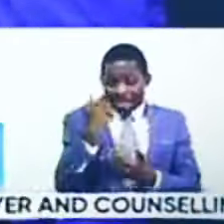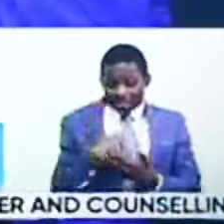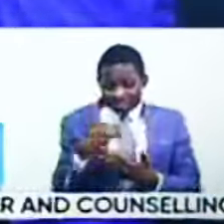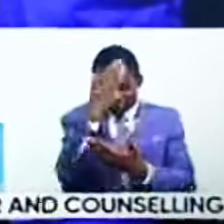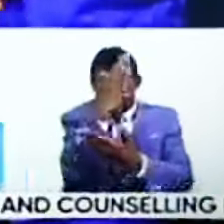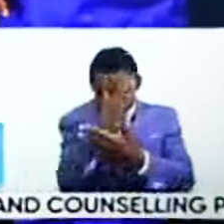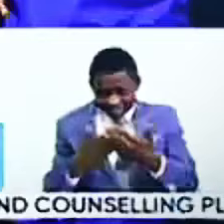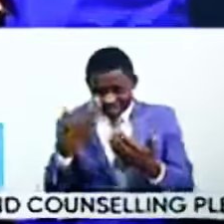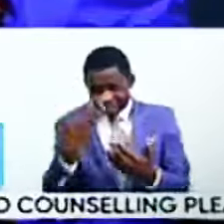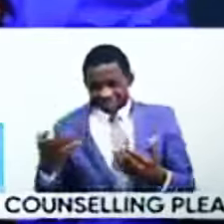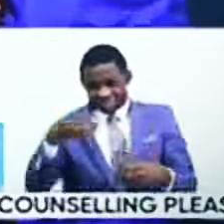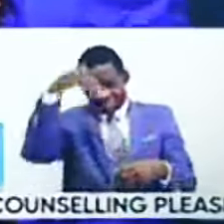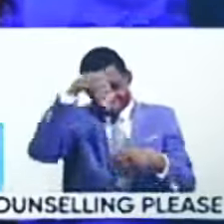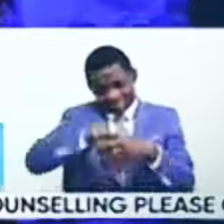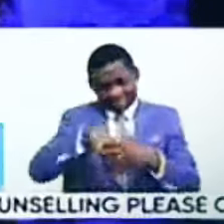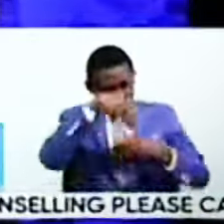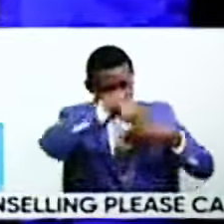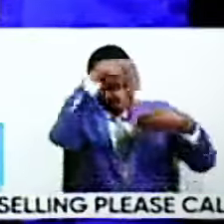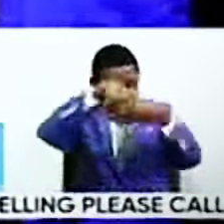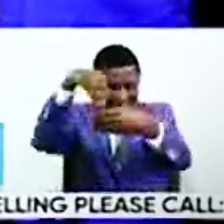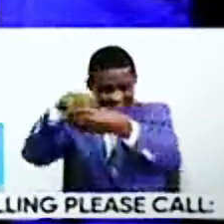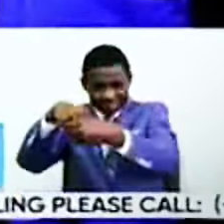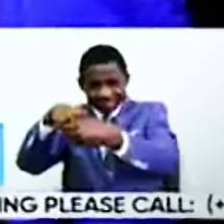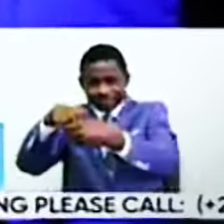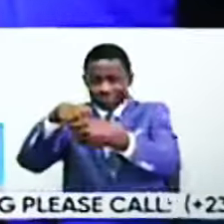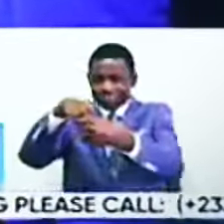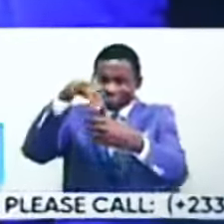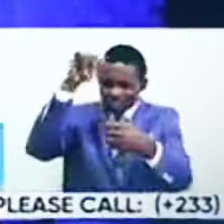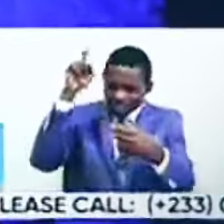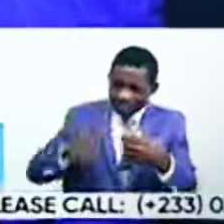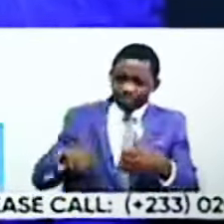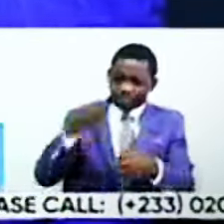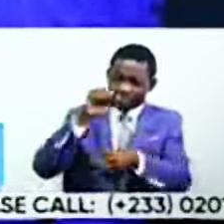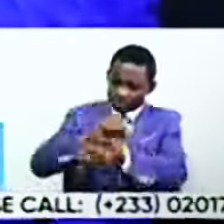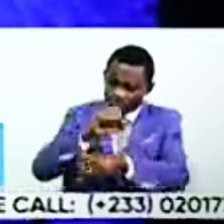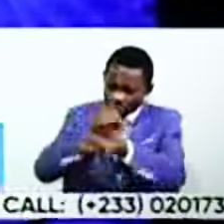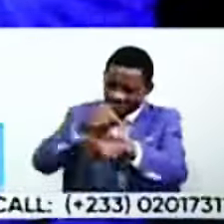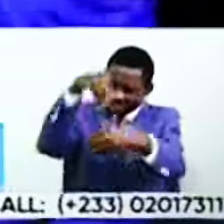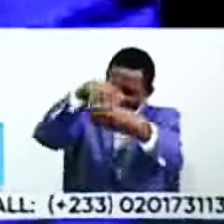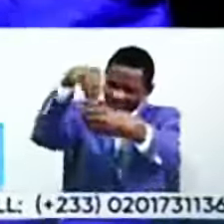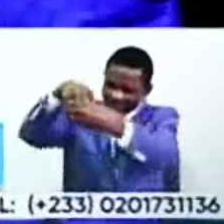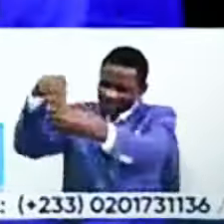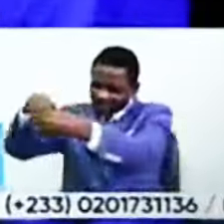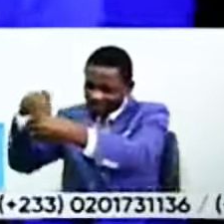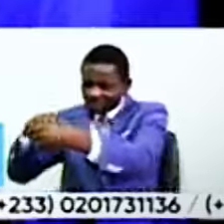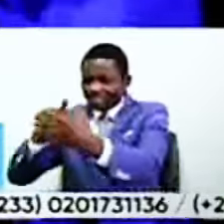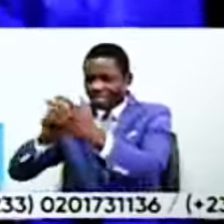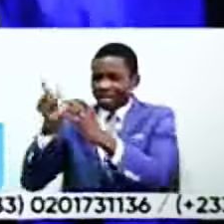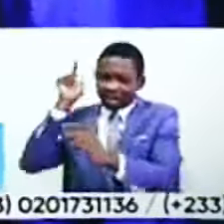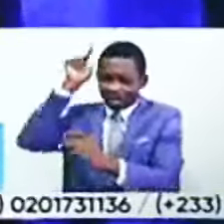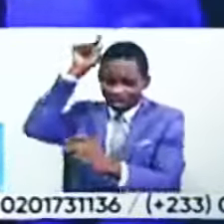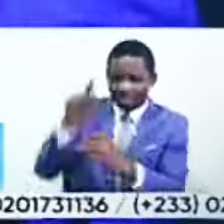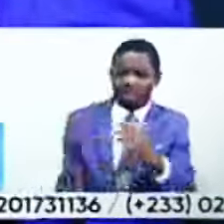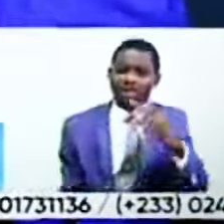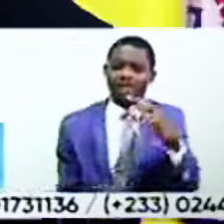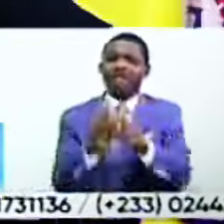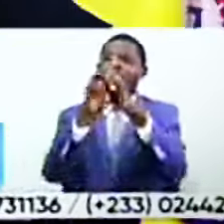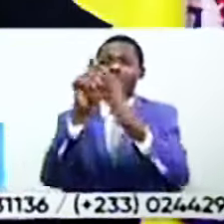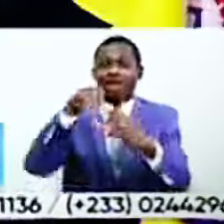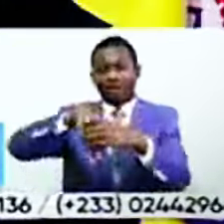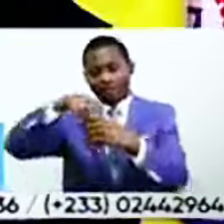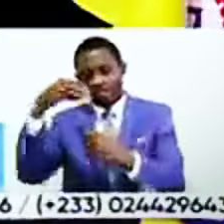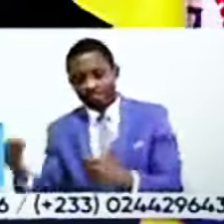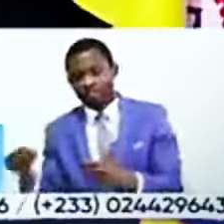inside should be able to work on the inside till it comes on the outside. When you meet